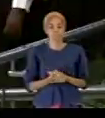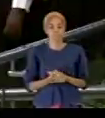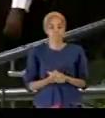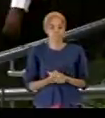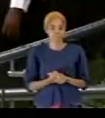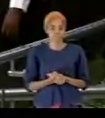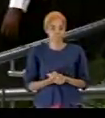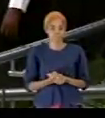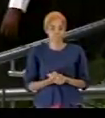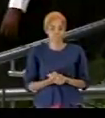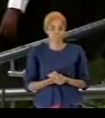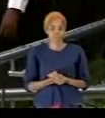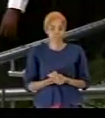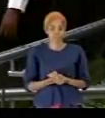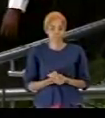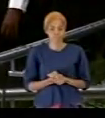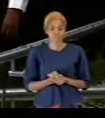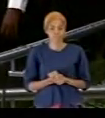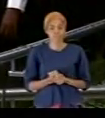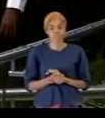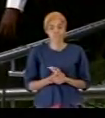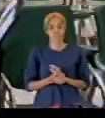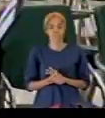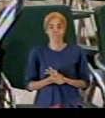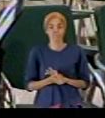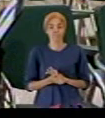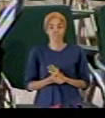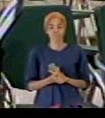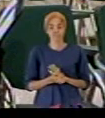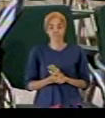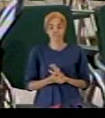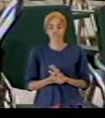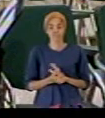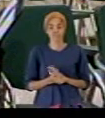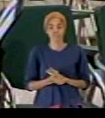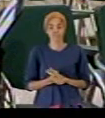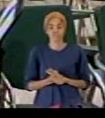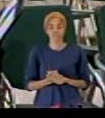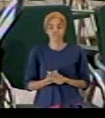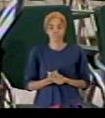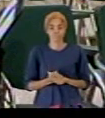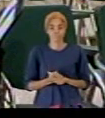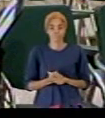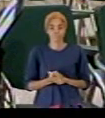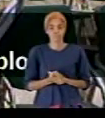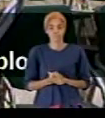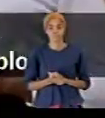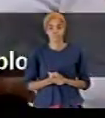Thank you.